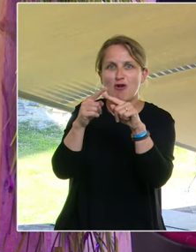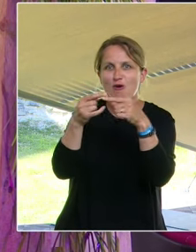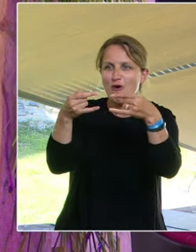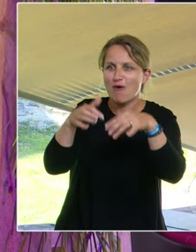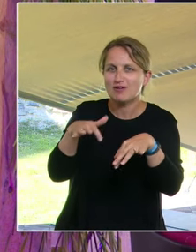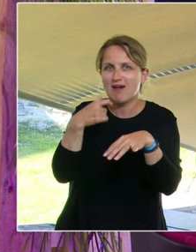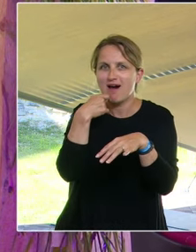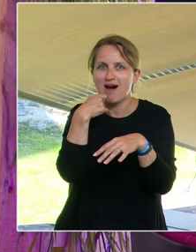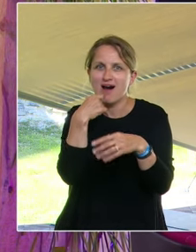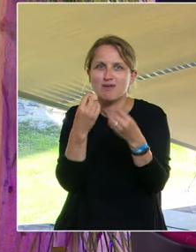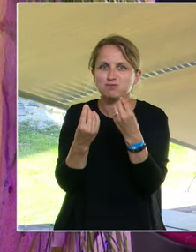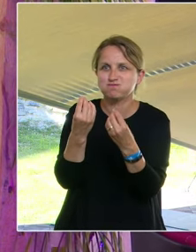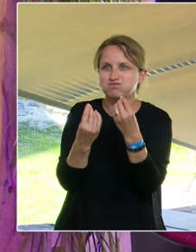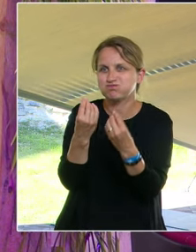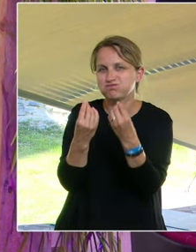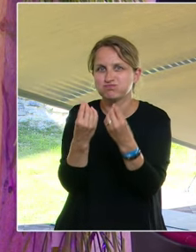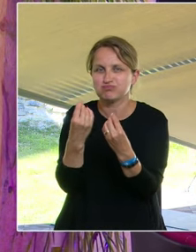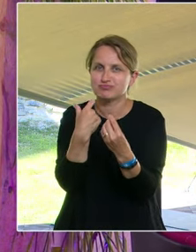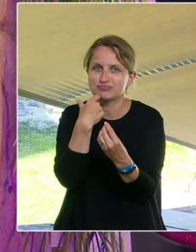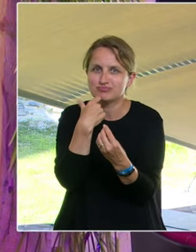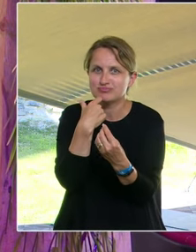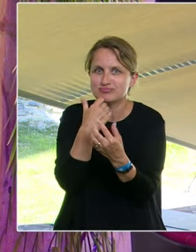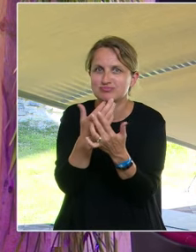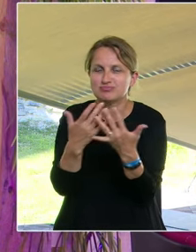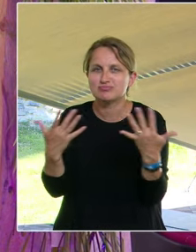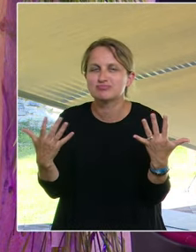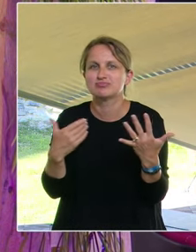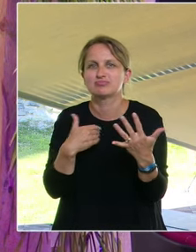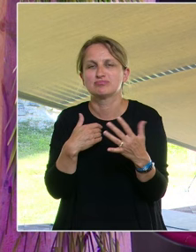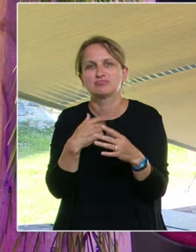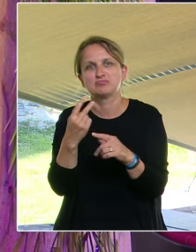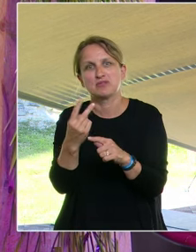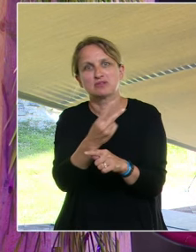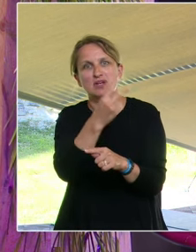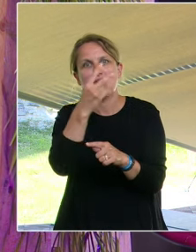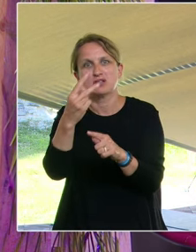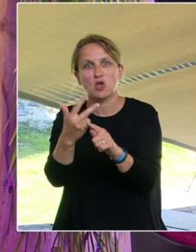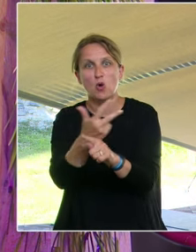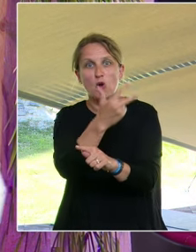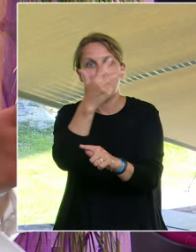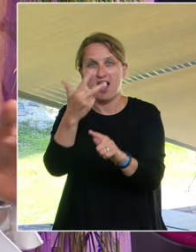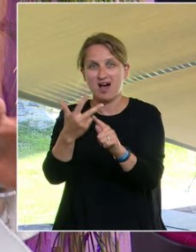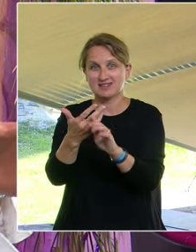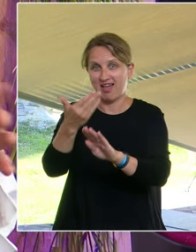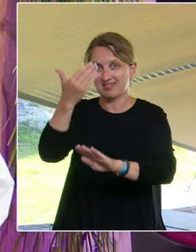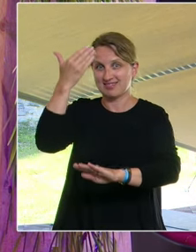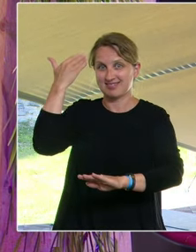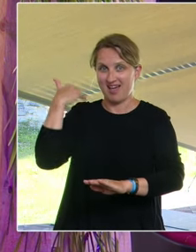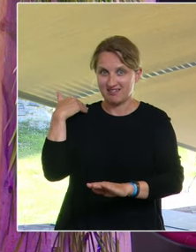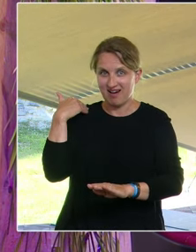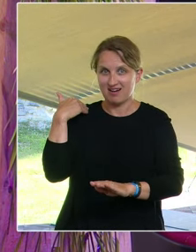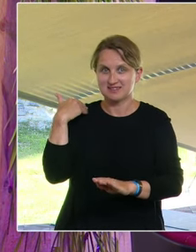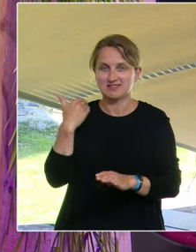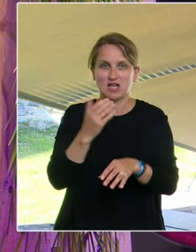And happened something really interesting kind of 2-3 years ago, when it stepped out from